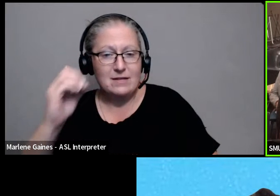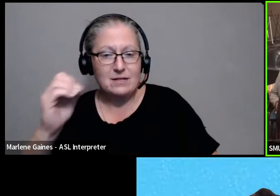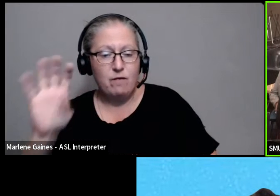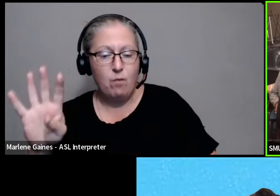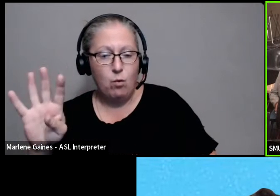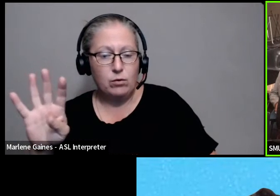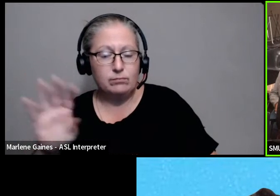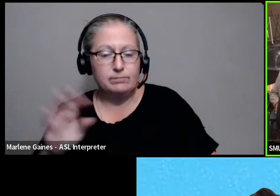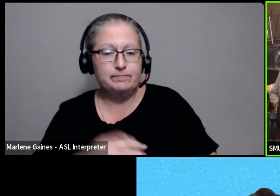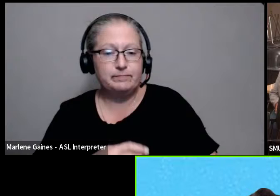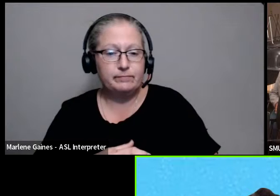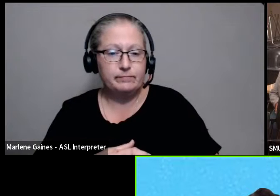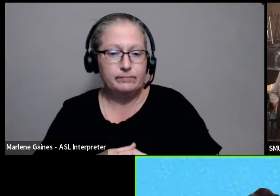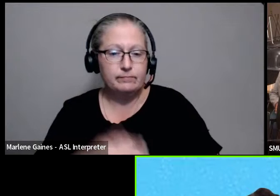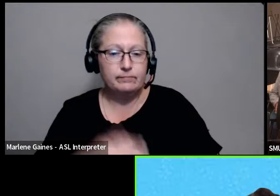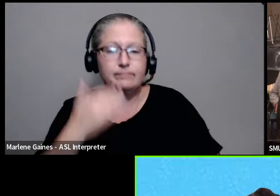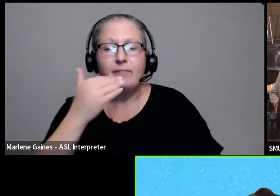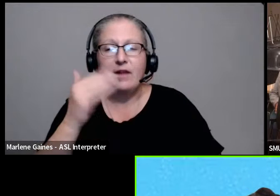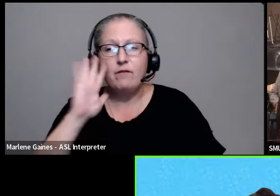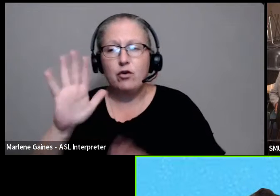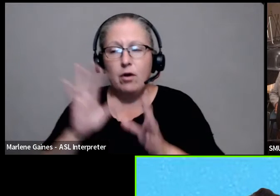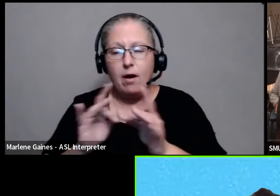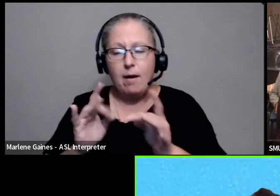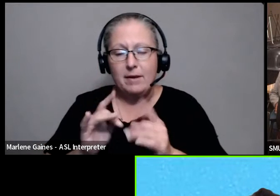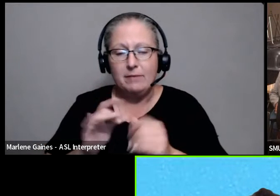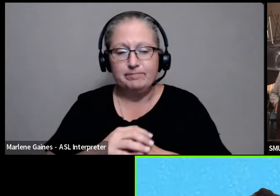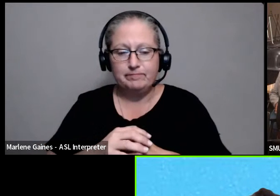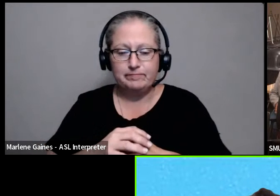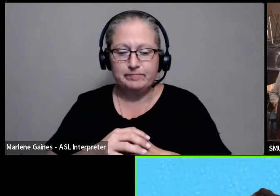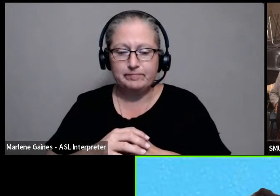242504. Thank you for your comment.